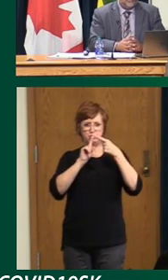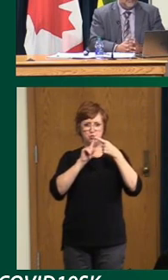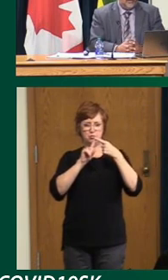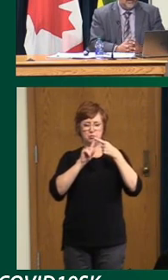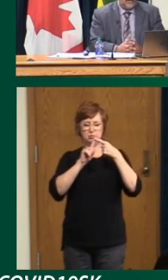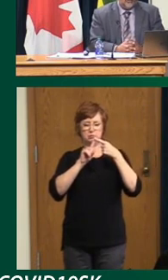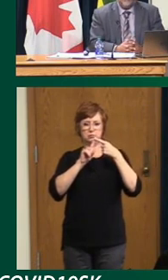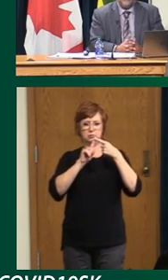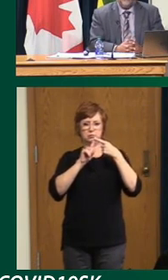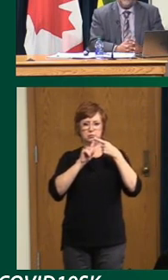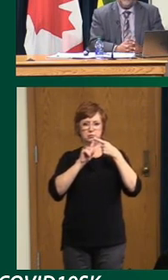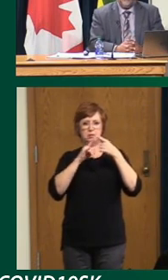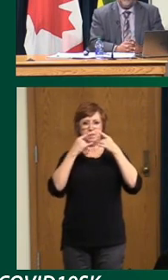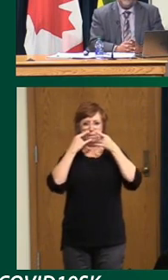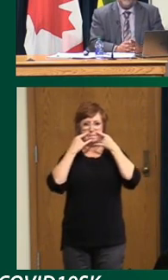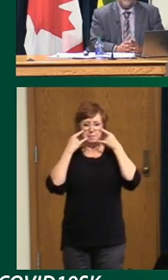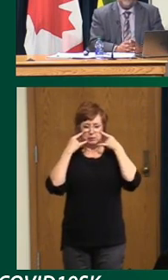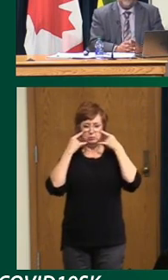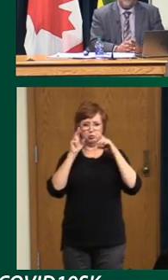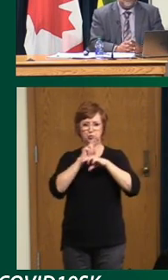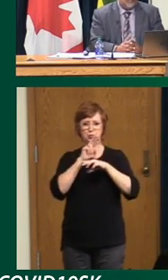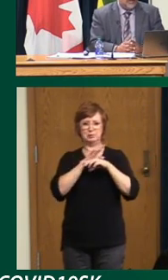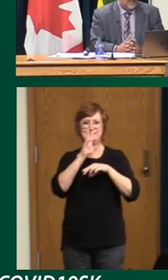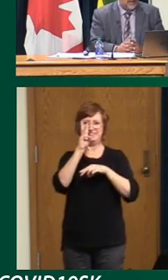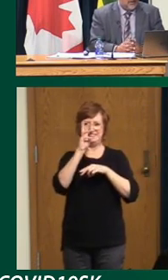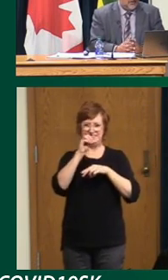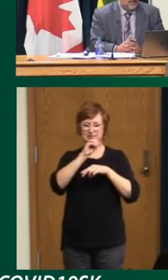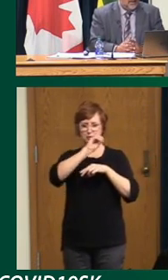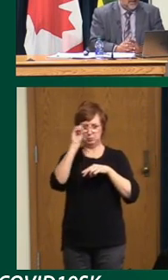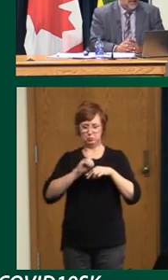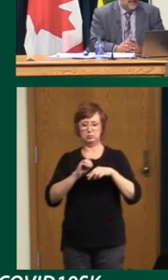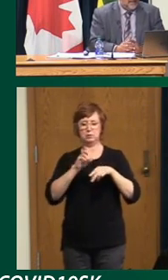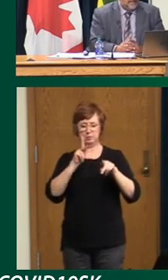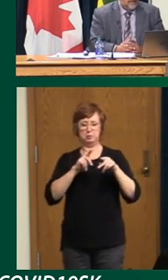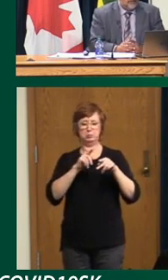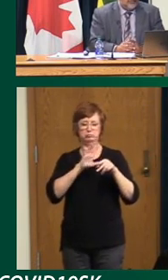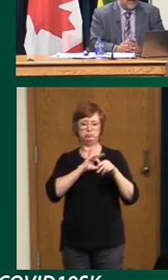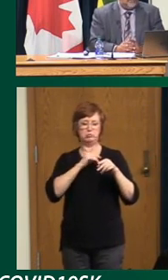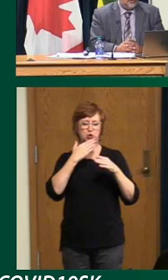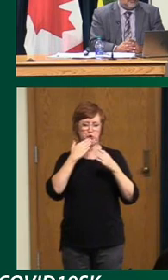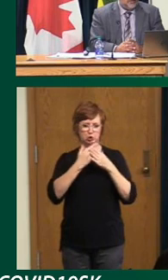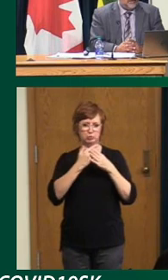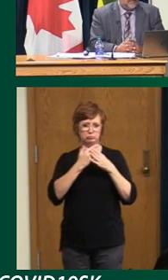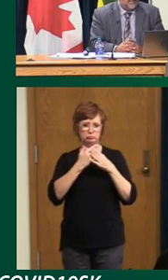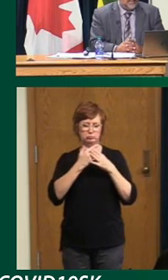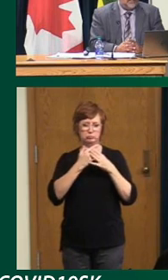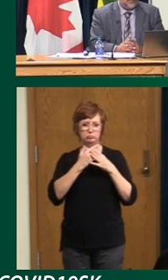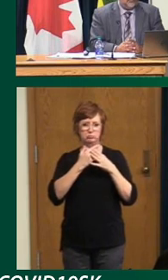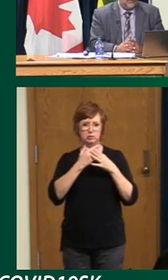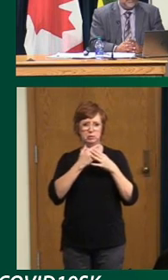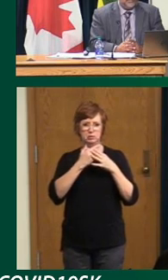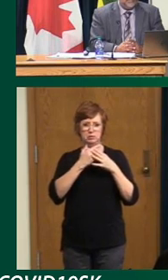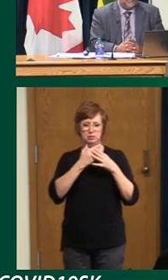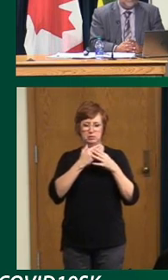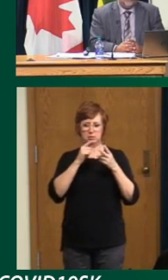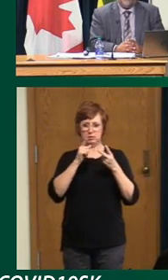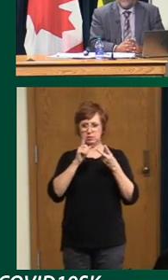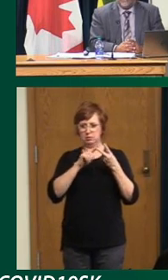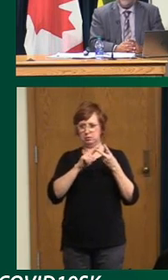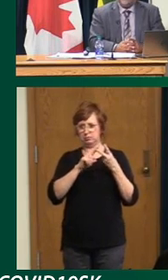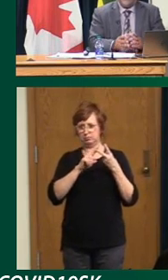curve quicker, especially given where we are now. Fraction of population engaging in